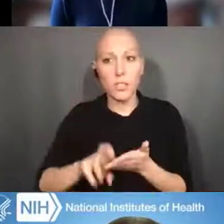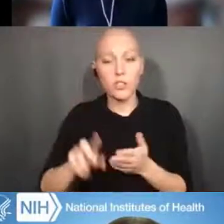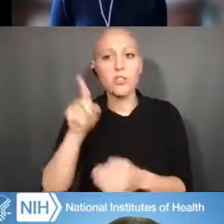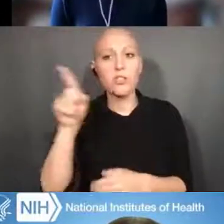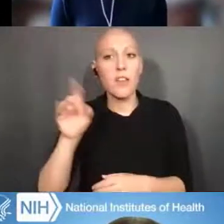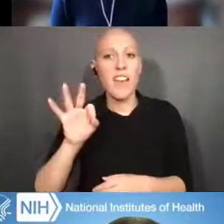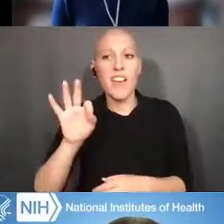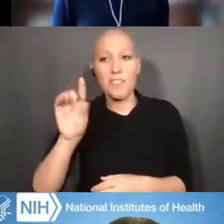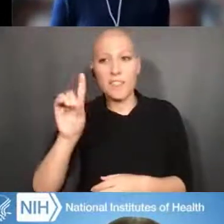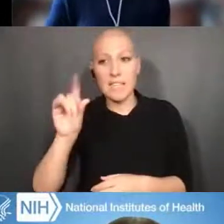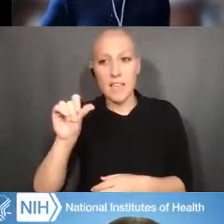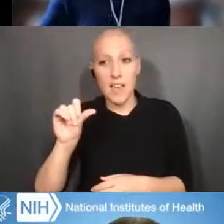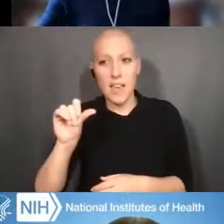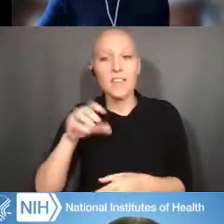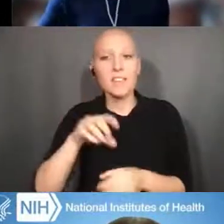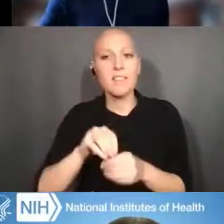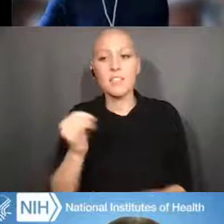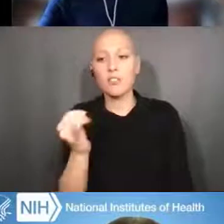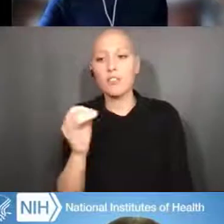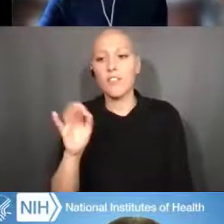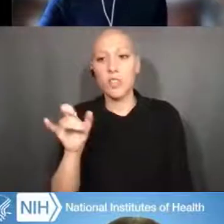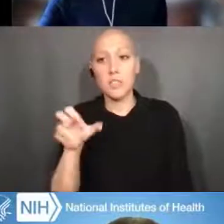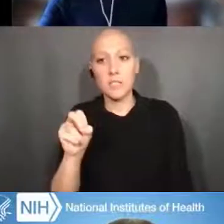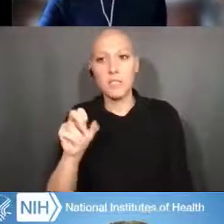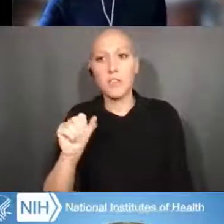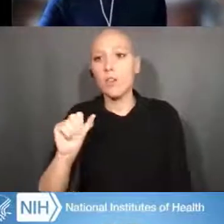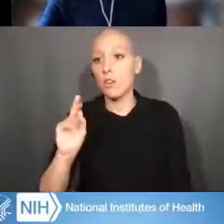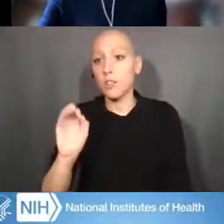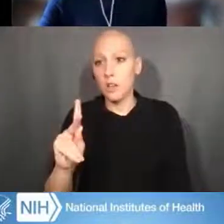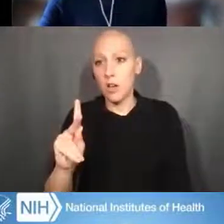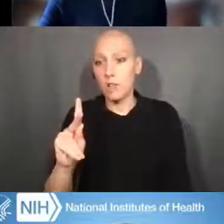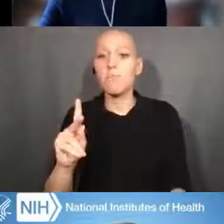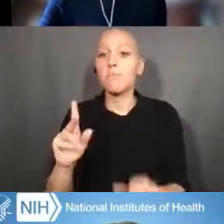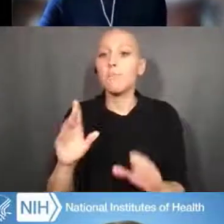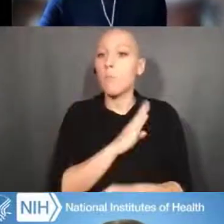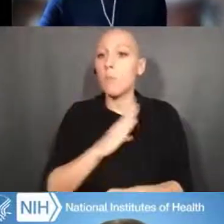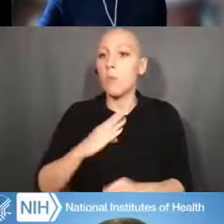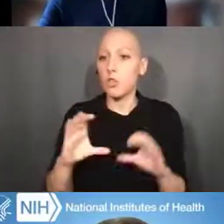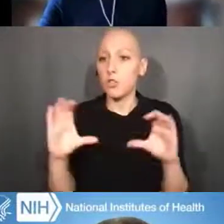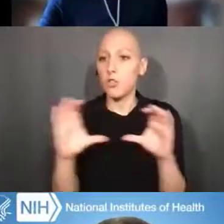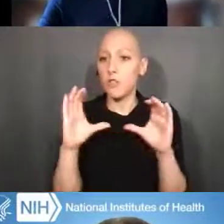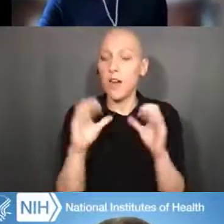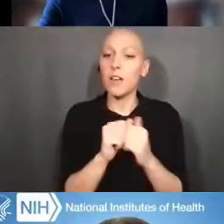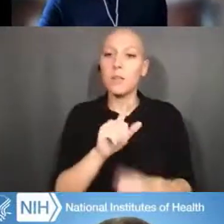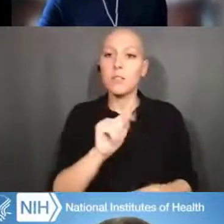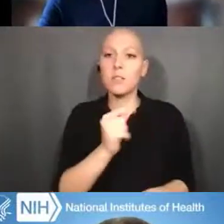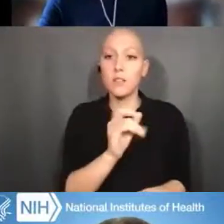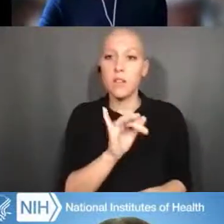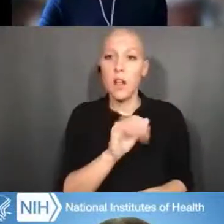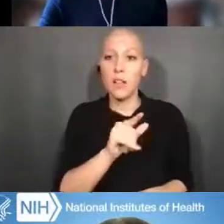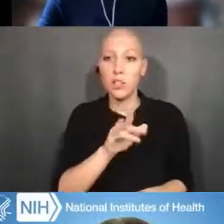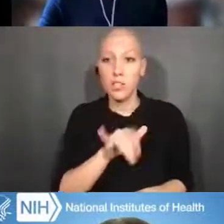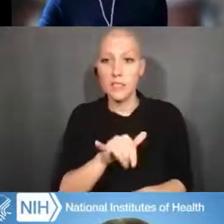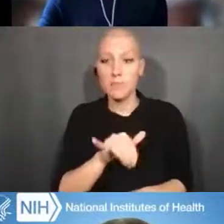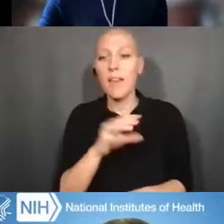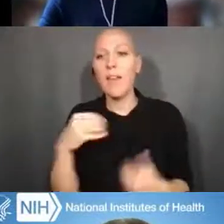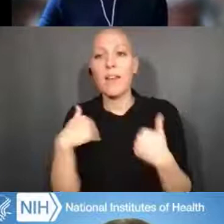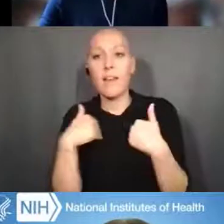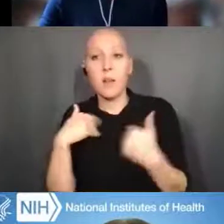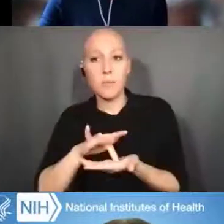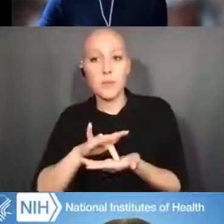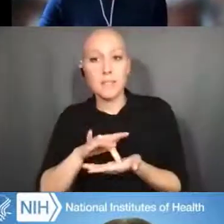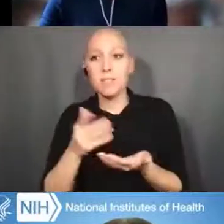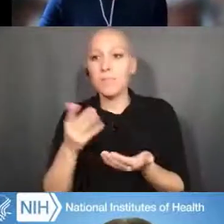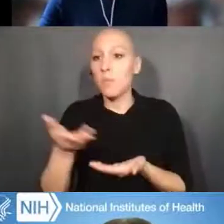Jefferson, Arkansas. She is board certified in toxicology and laboratory animal medicine. So welcome, Dr. Gopi.